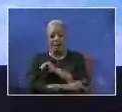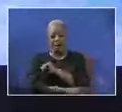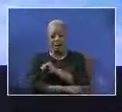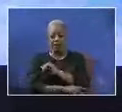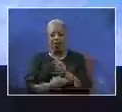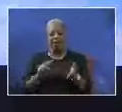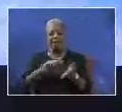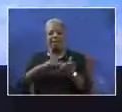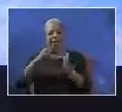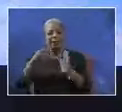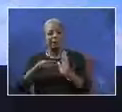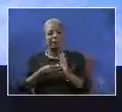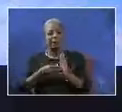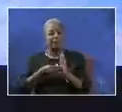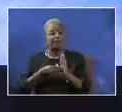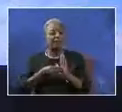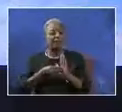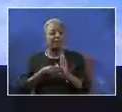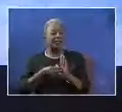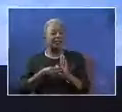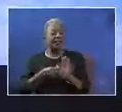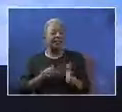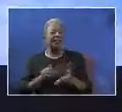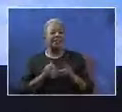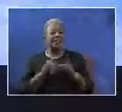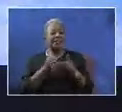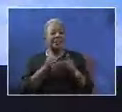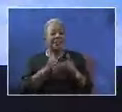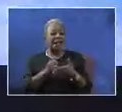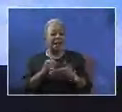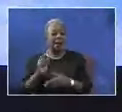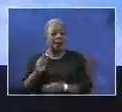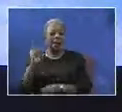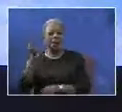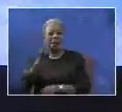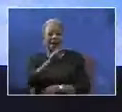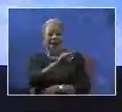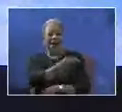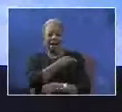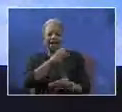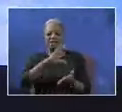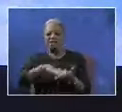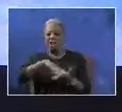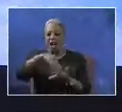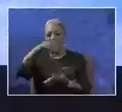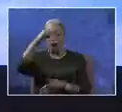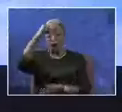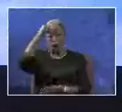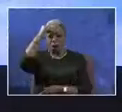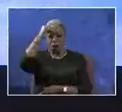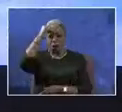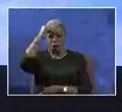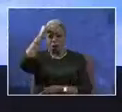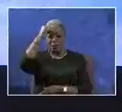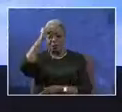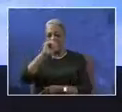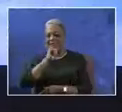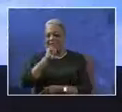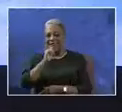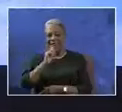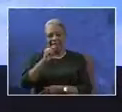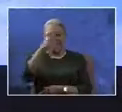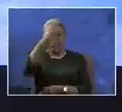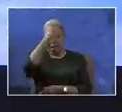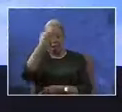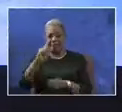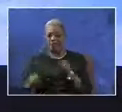the purpose of helping us learn and do better. It's not motivated out of vindictiveness. Please fill